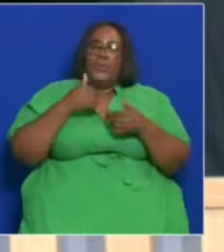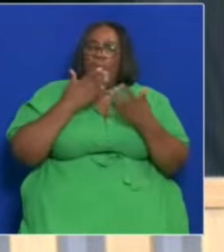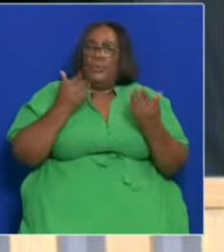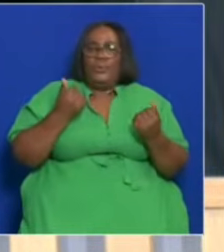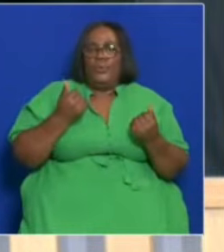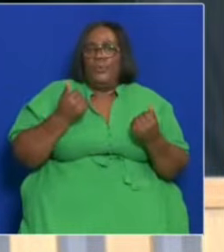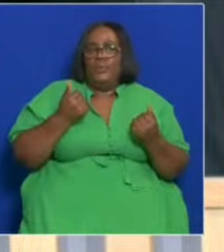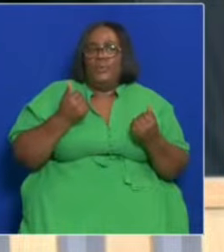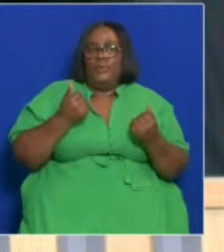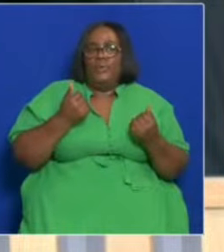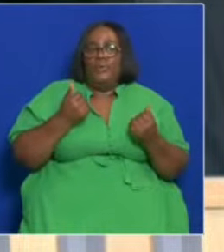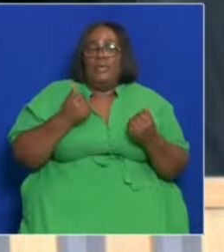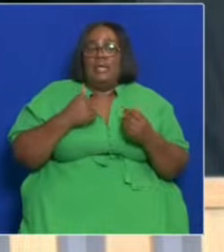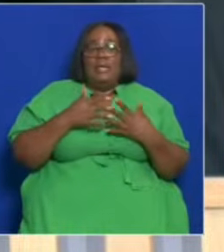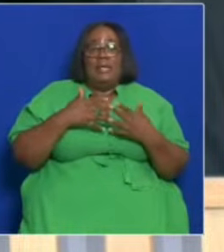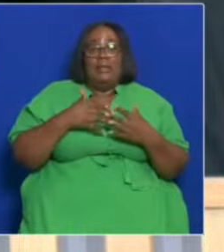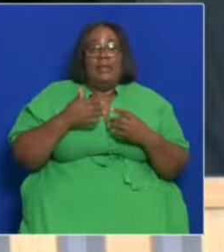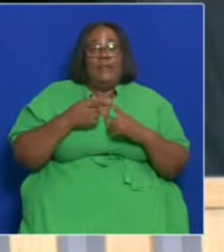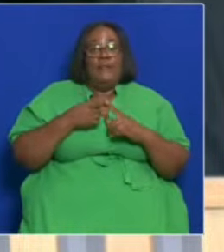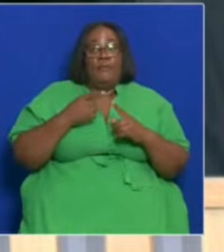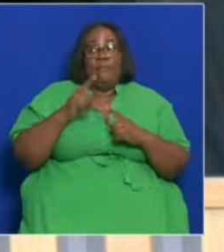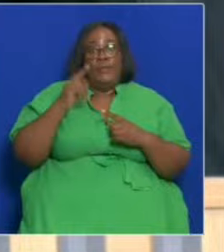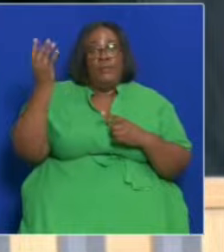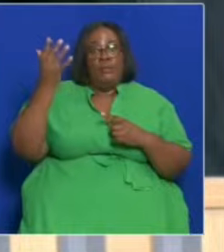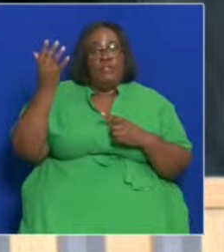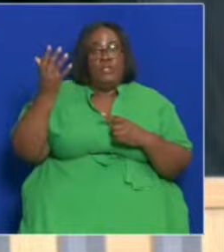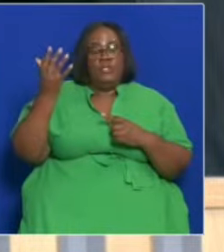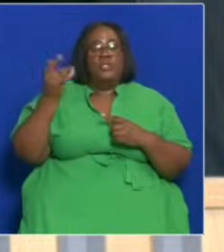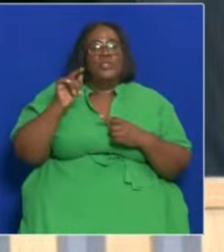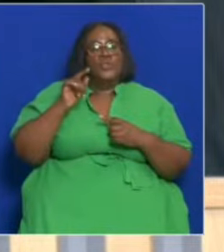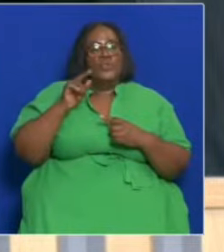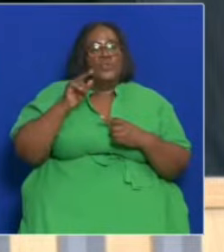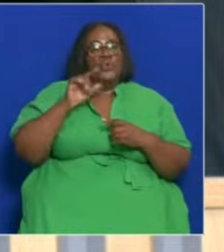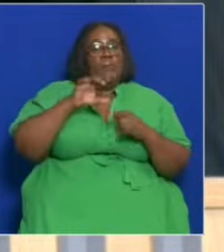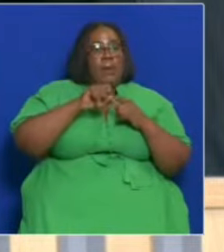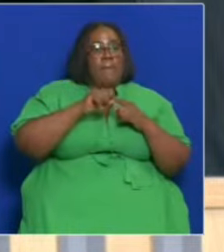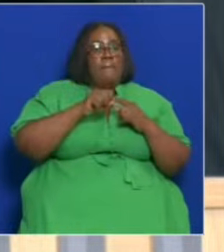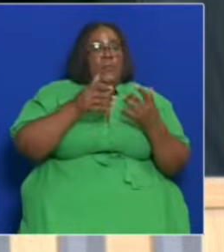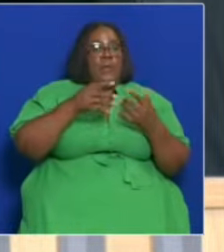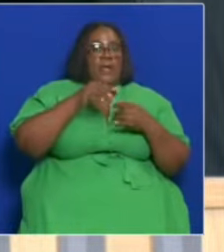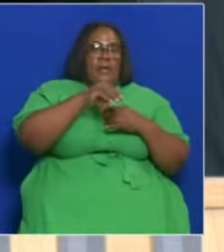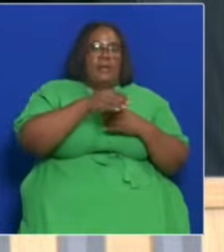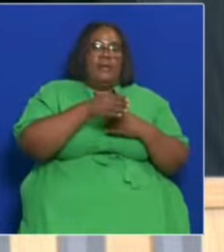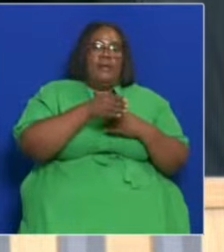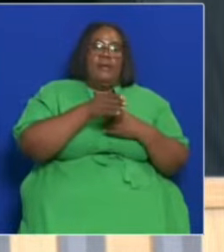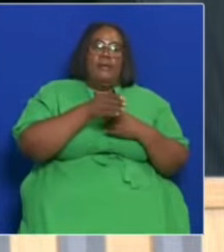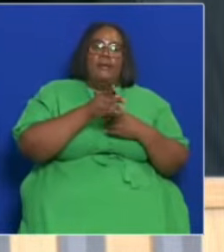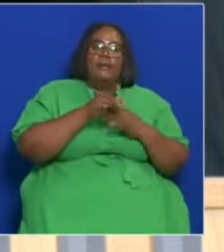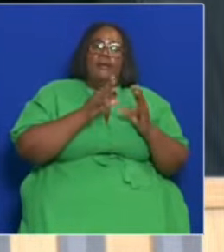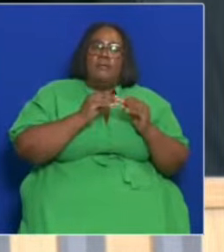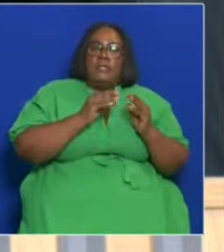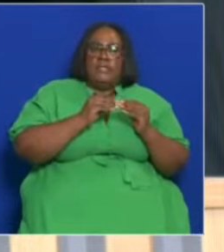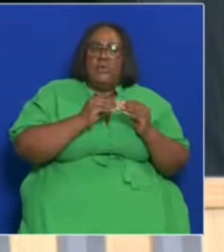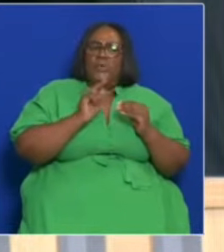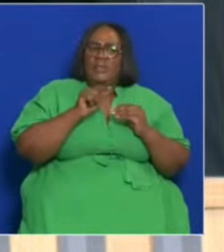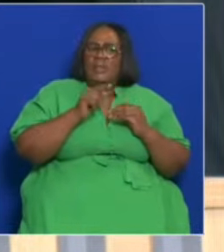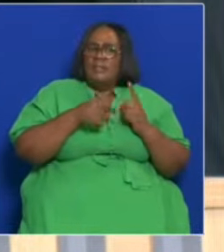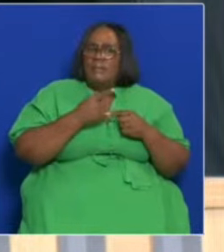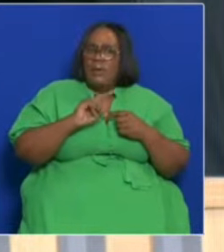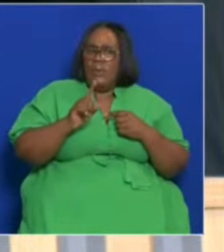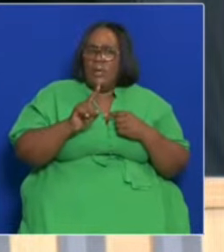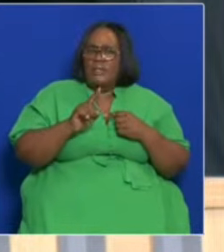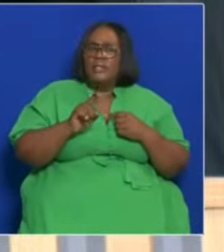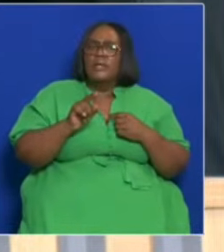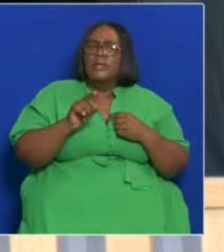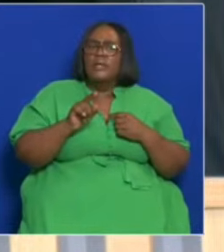would find out at this meeting, at this presentation, what this is about, which you do. You do, and we will get